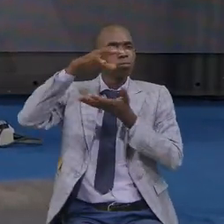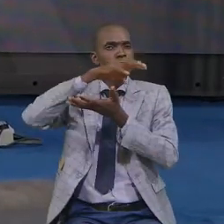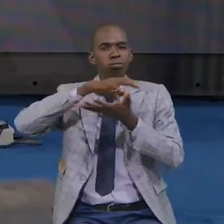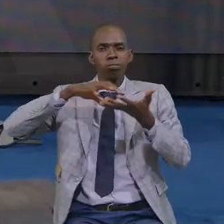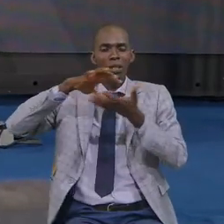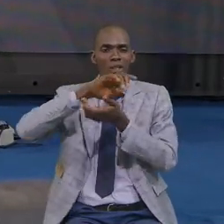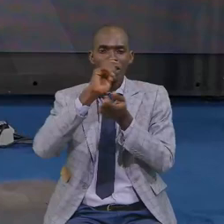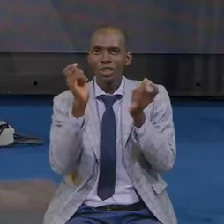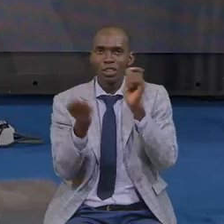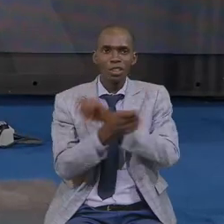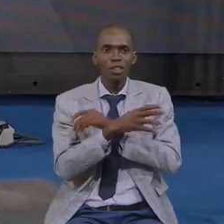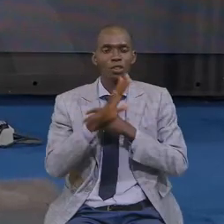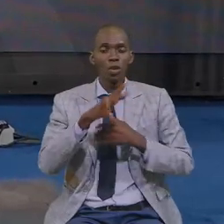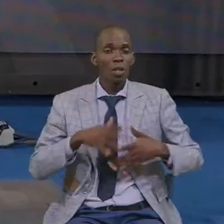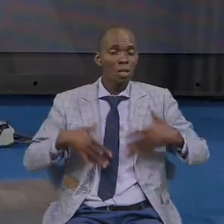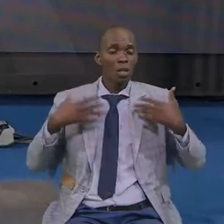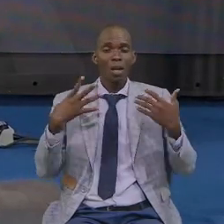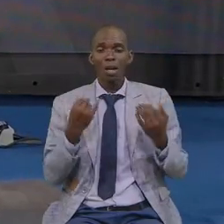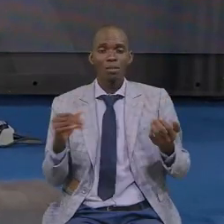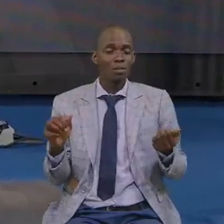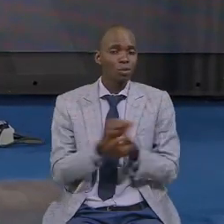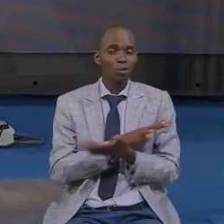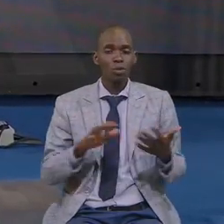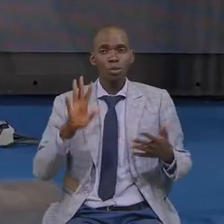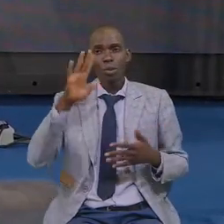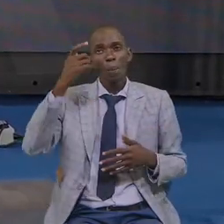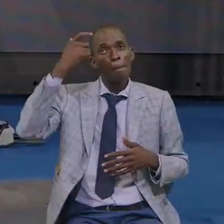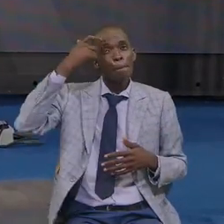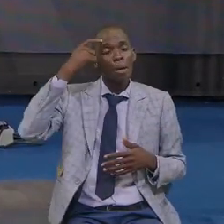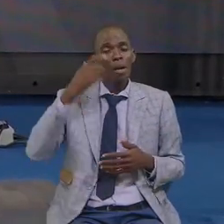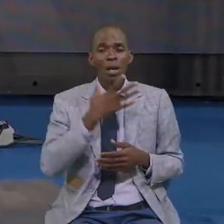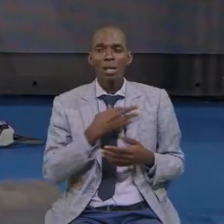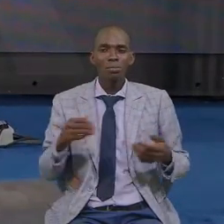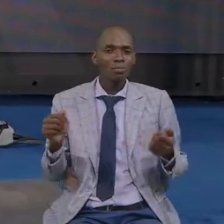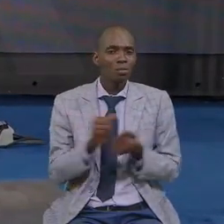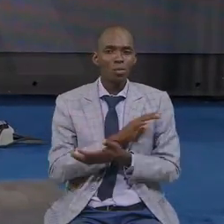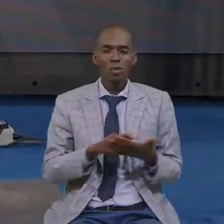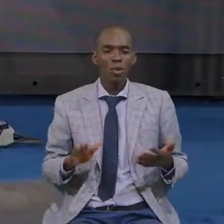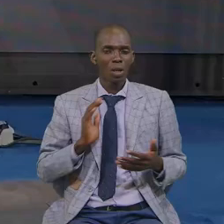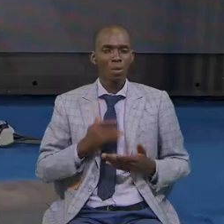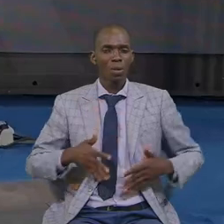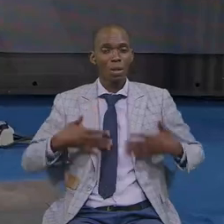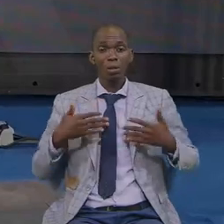life, destroys the brain, and destroys the mind. Actually,